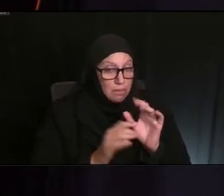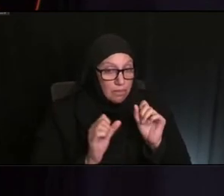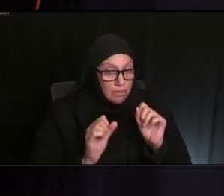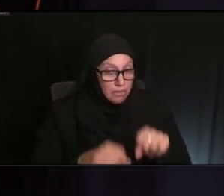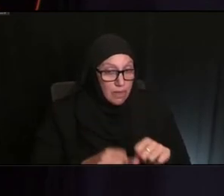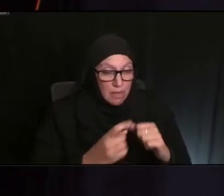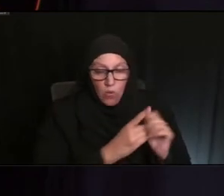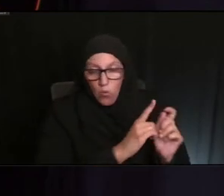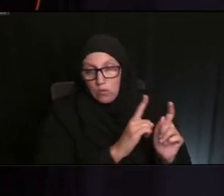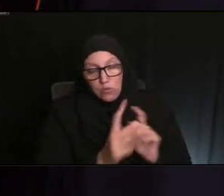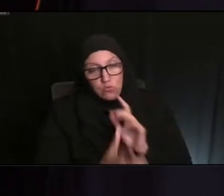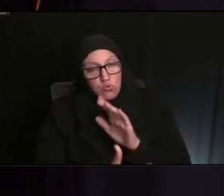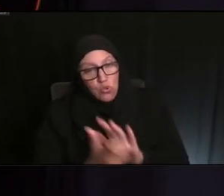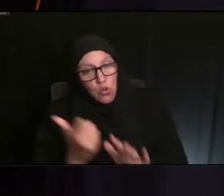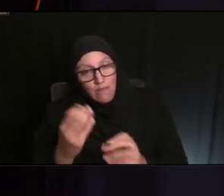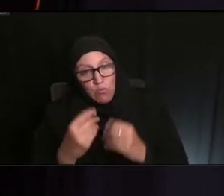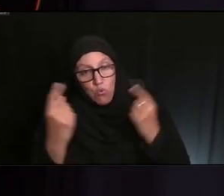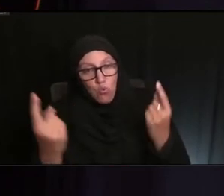them.